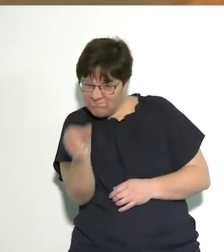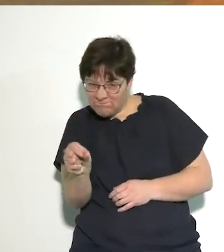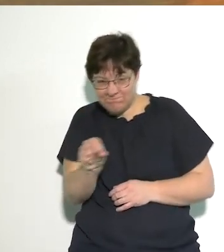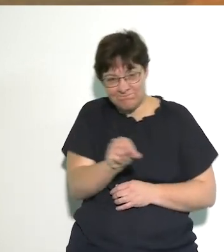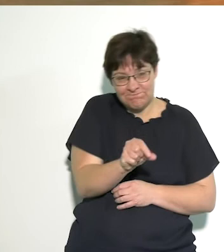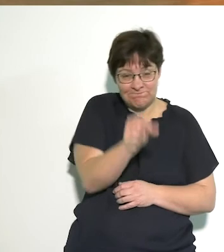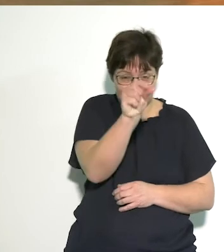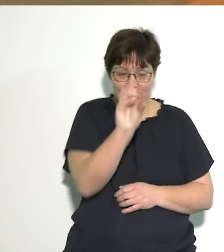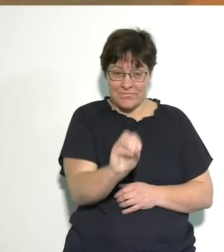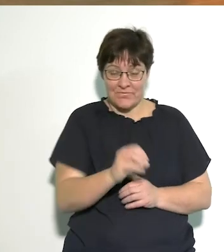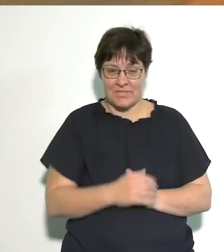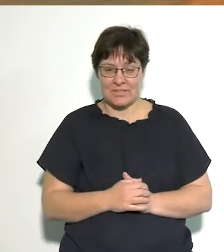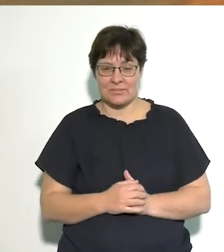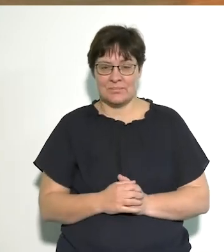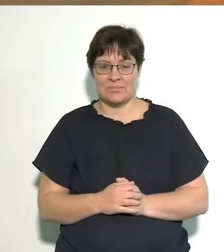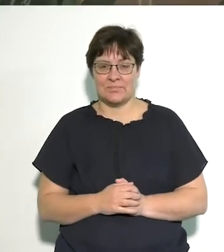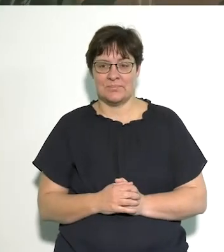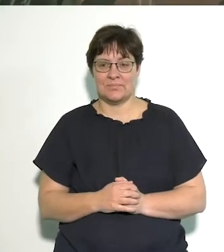line around it.